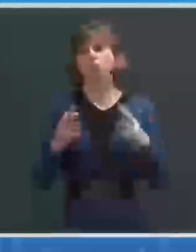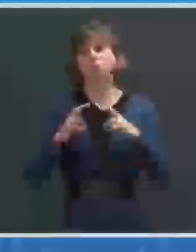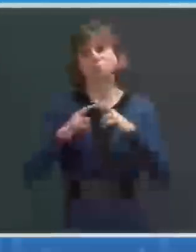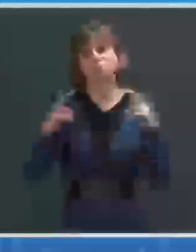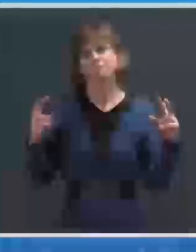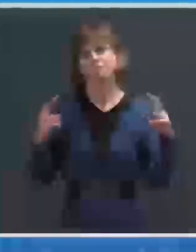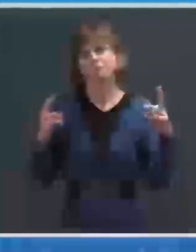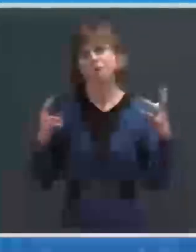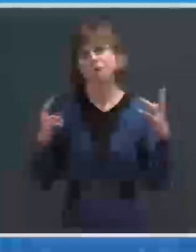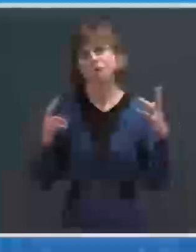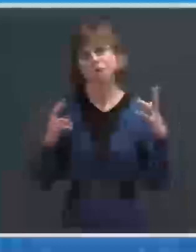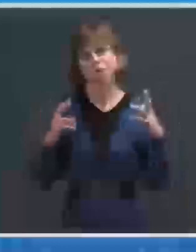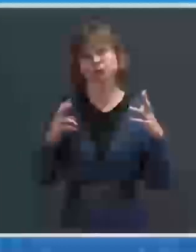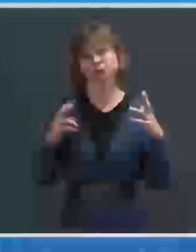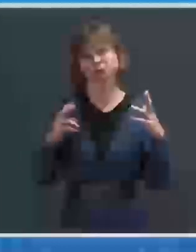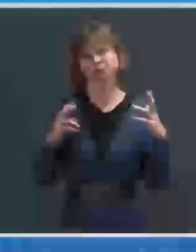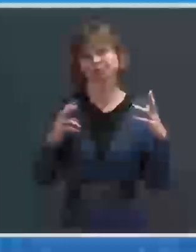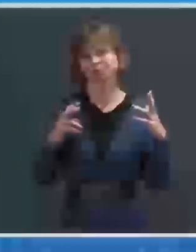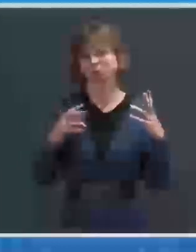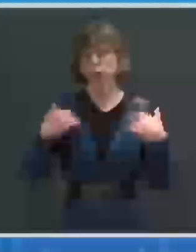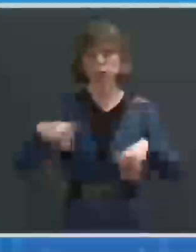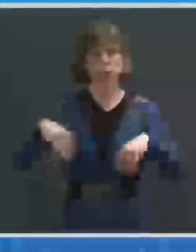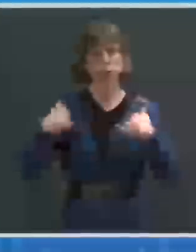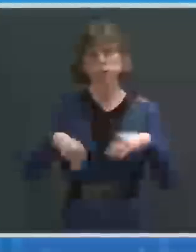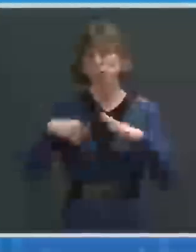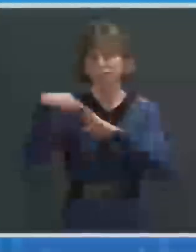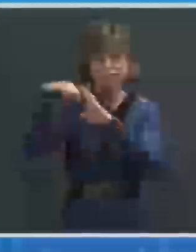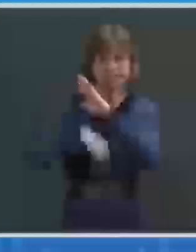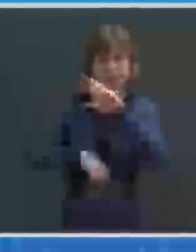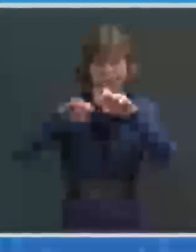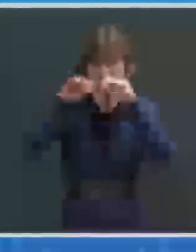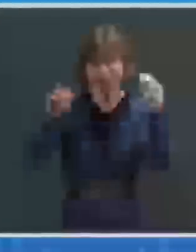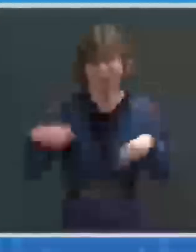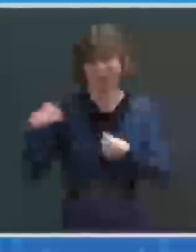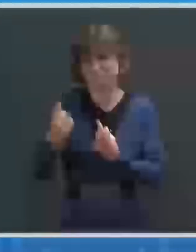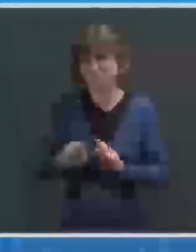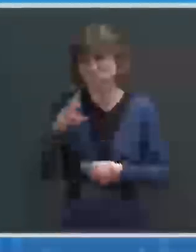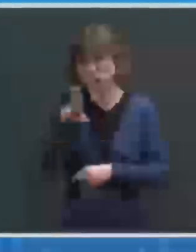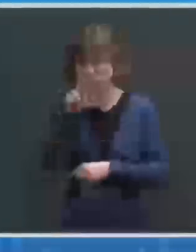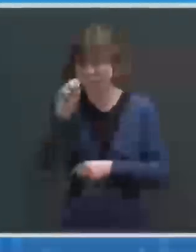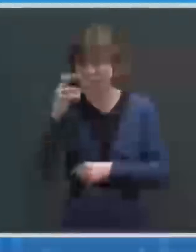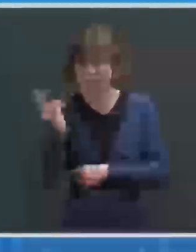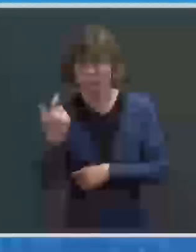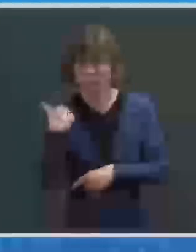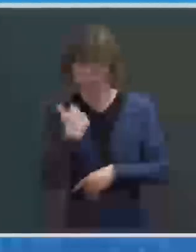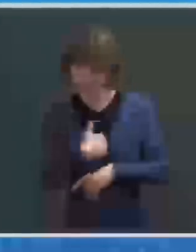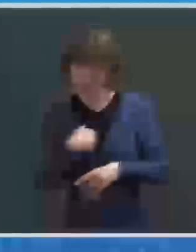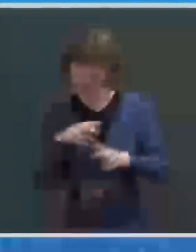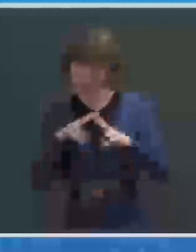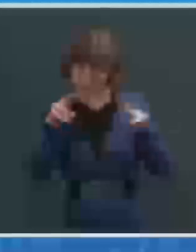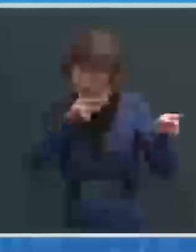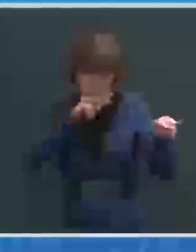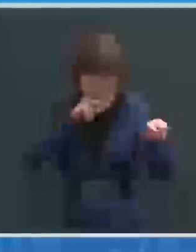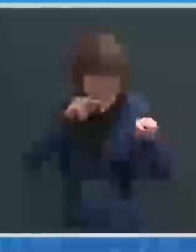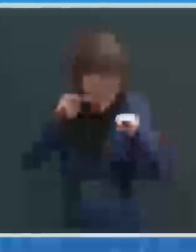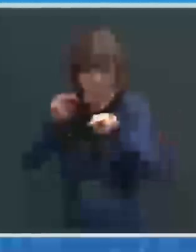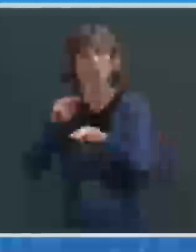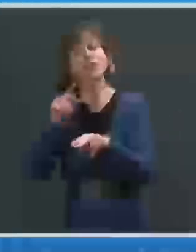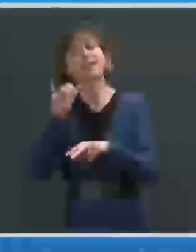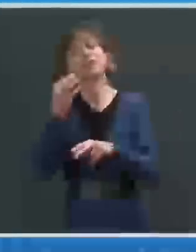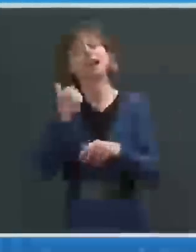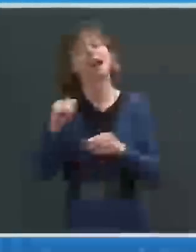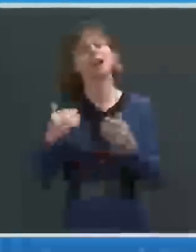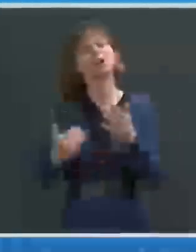safety monitoring systems in US history, and we are actively monitoring for any new safety signals. CDC's